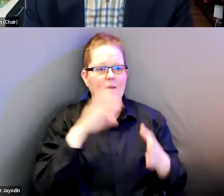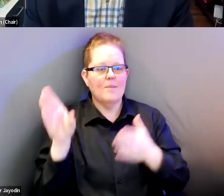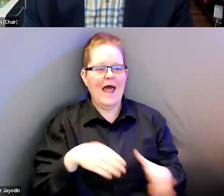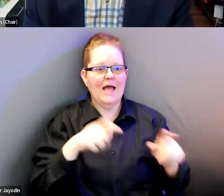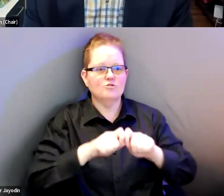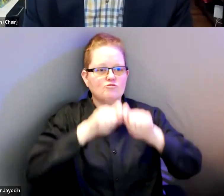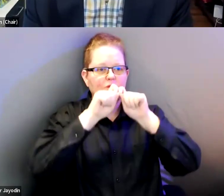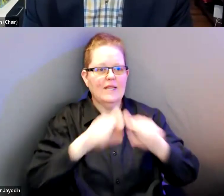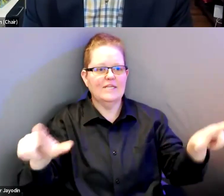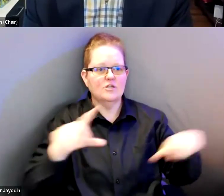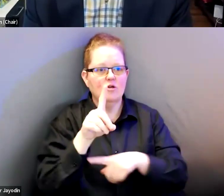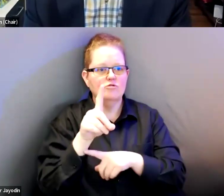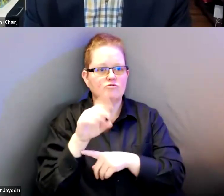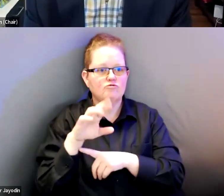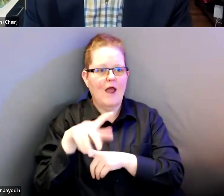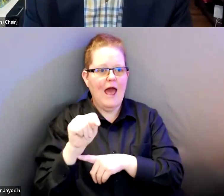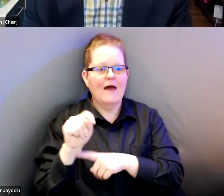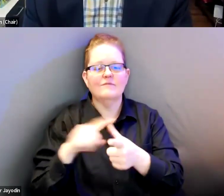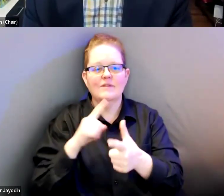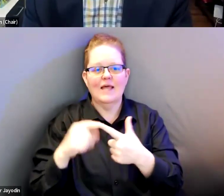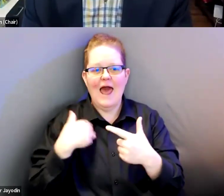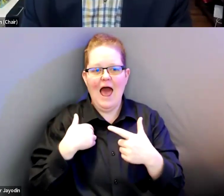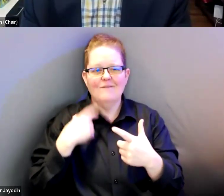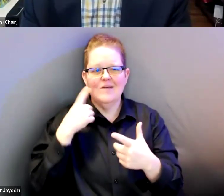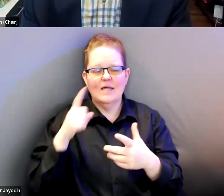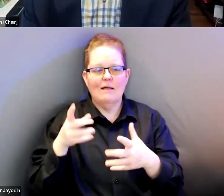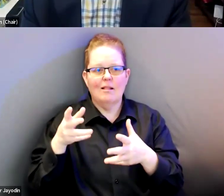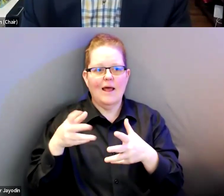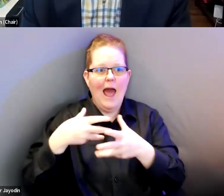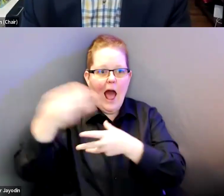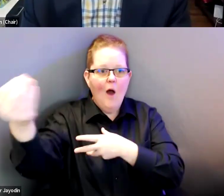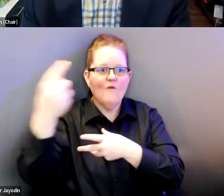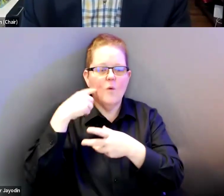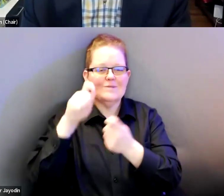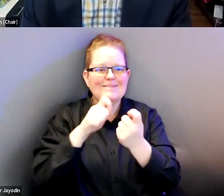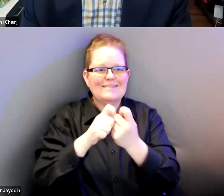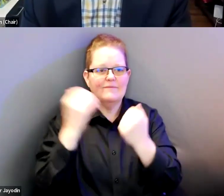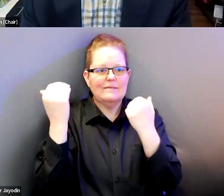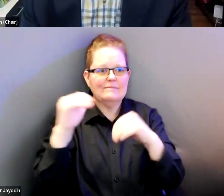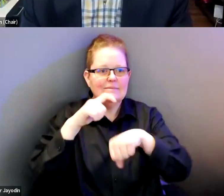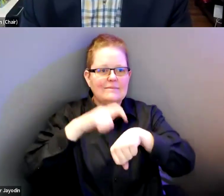the draft, having that out for a certain amount of time, and then having various